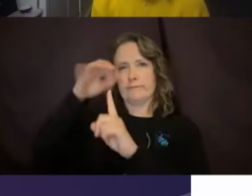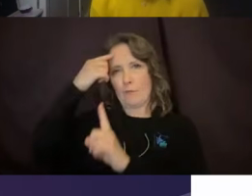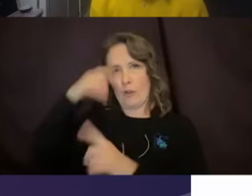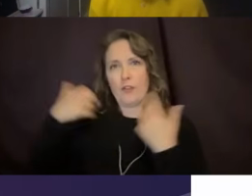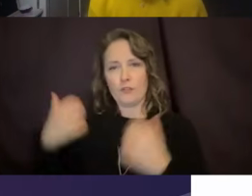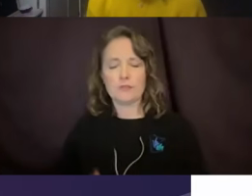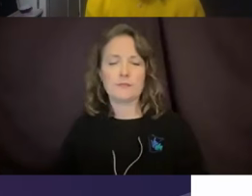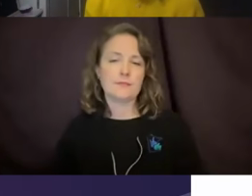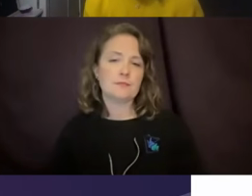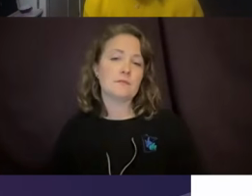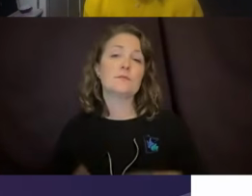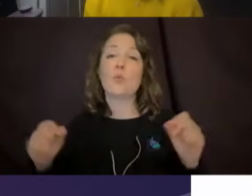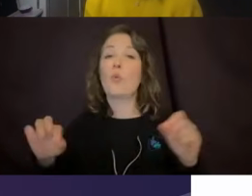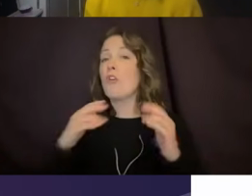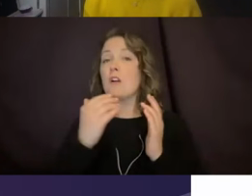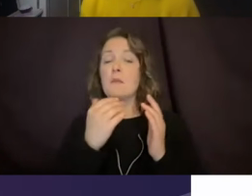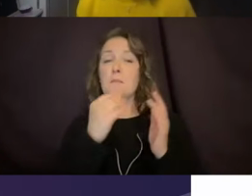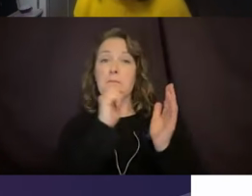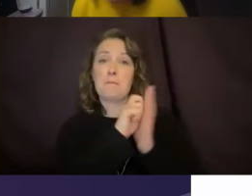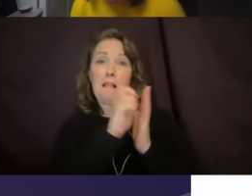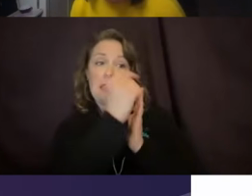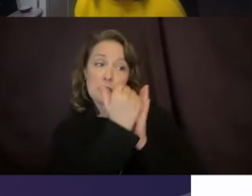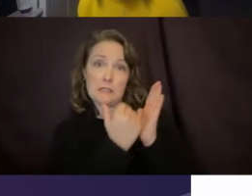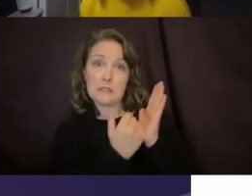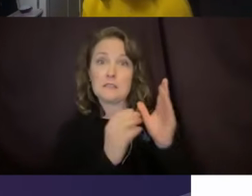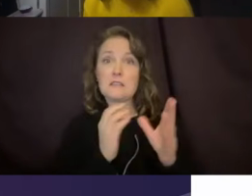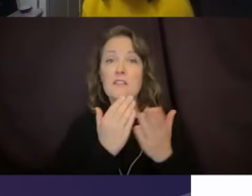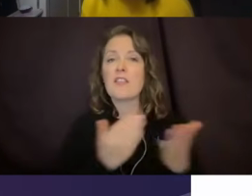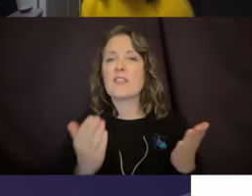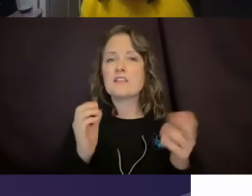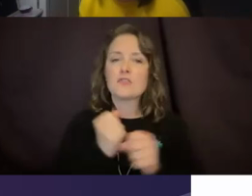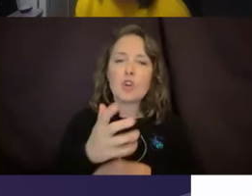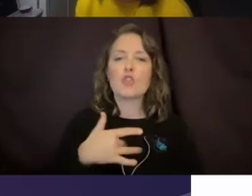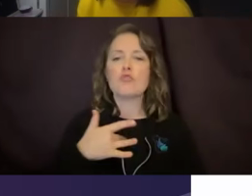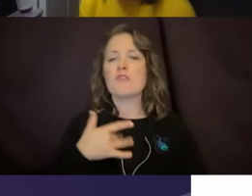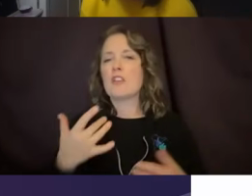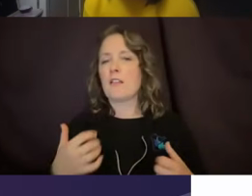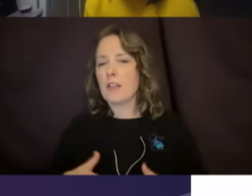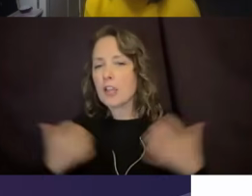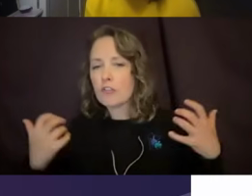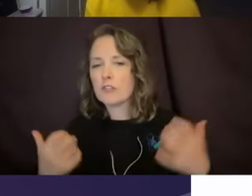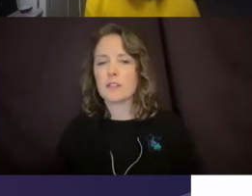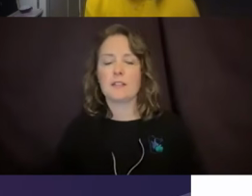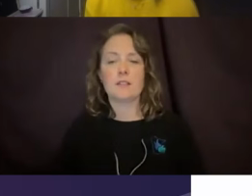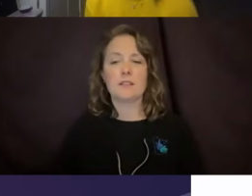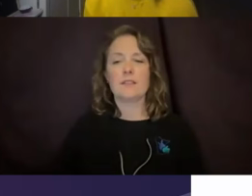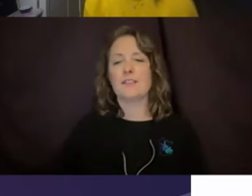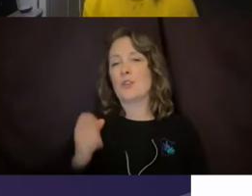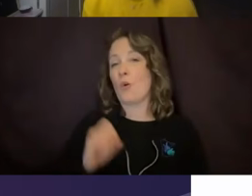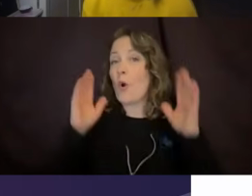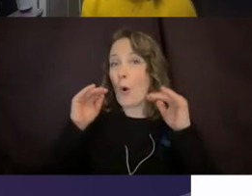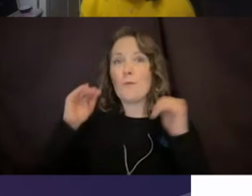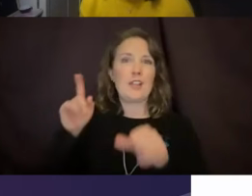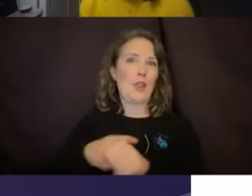that cause you to feel angry, and then trying to create another list, hopefully that's a little longer than the list of things that